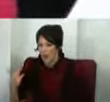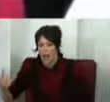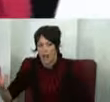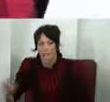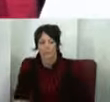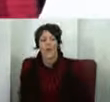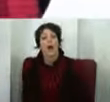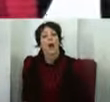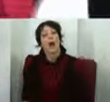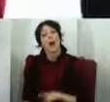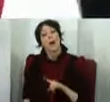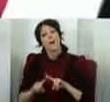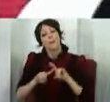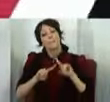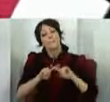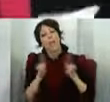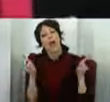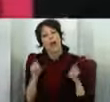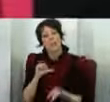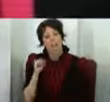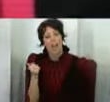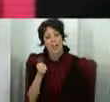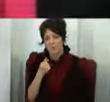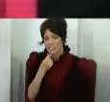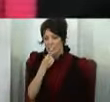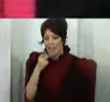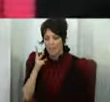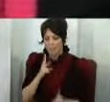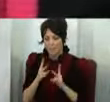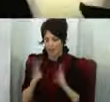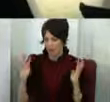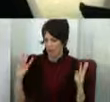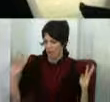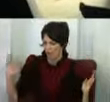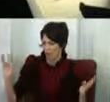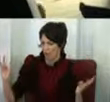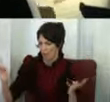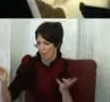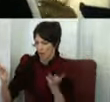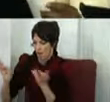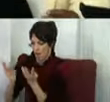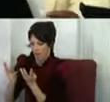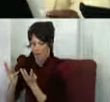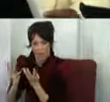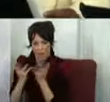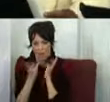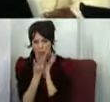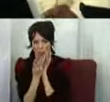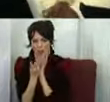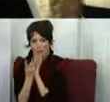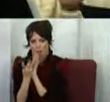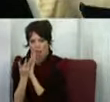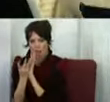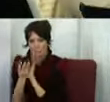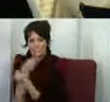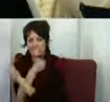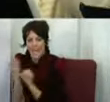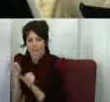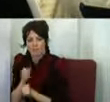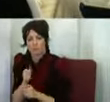the Olympic tourists together to form a shield around them. These wonderful people are carrying us right out of the airport. The